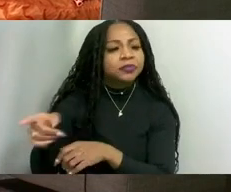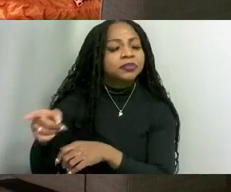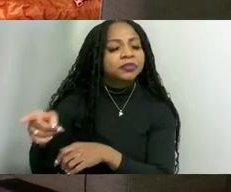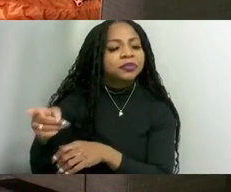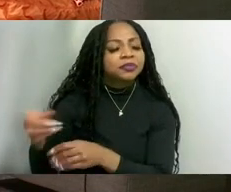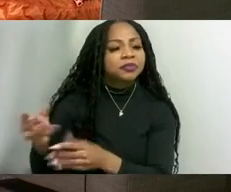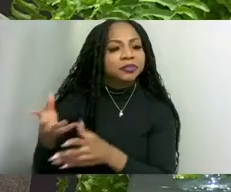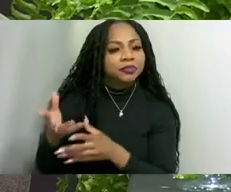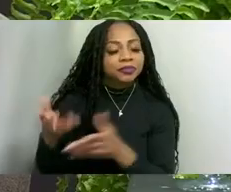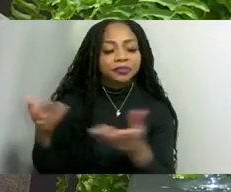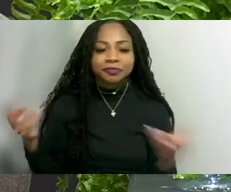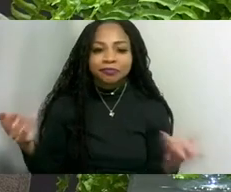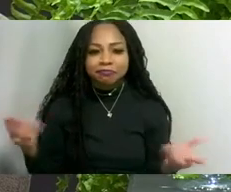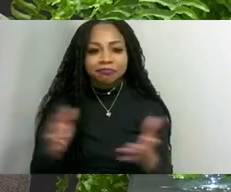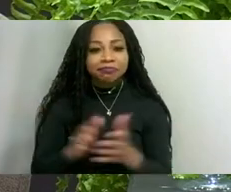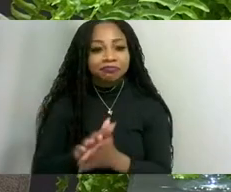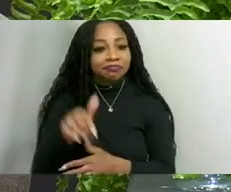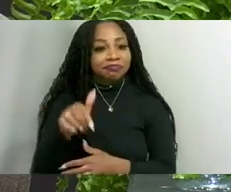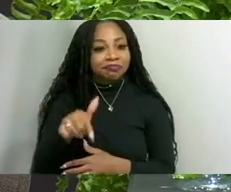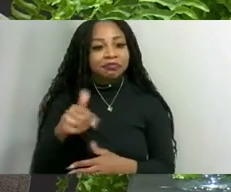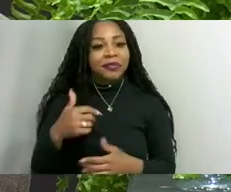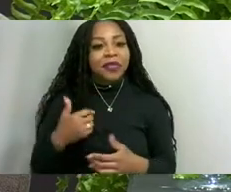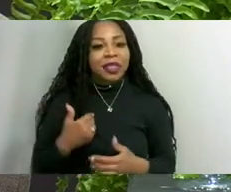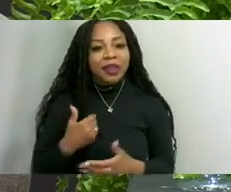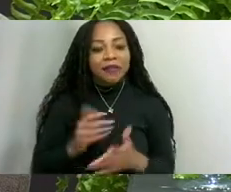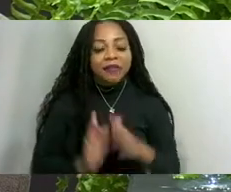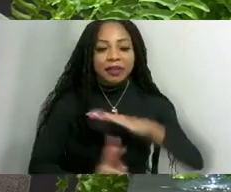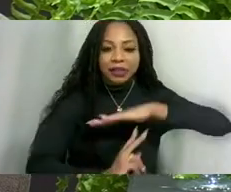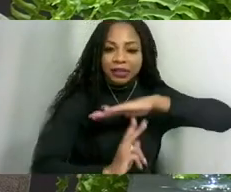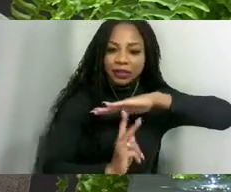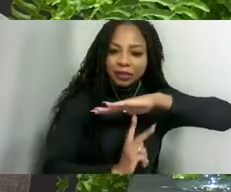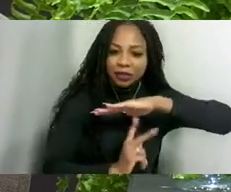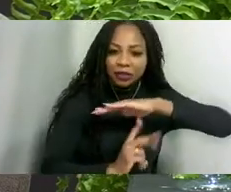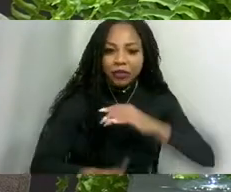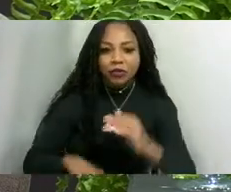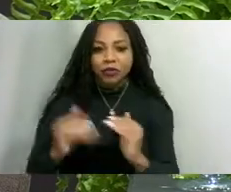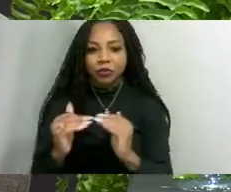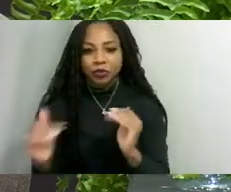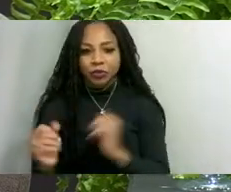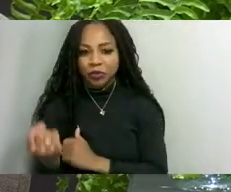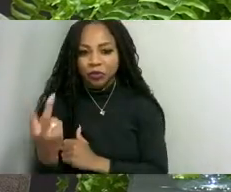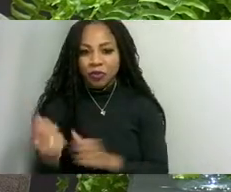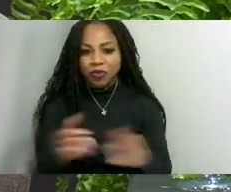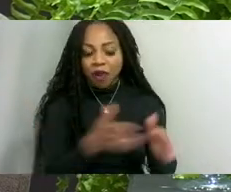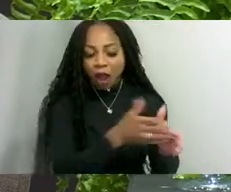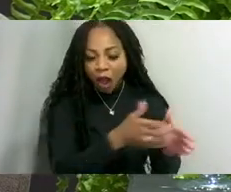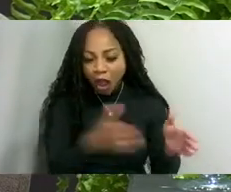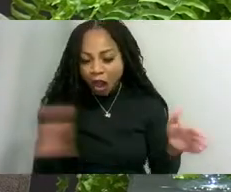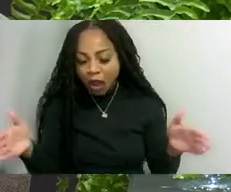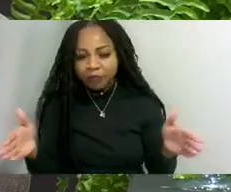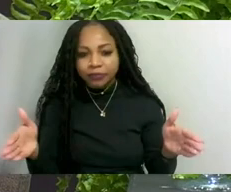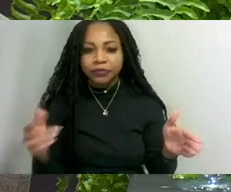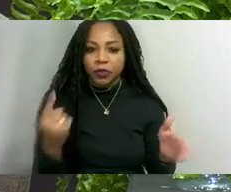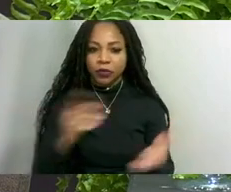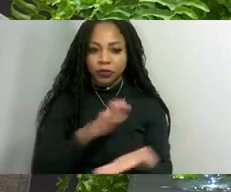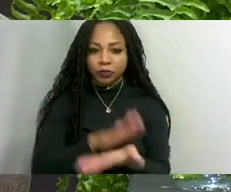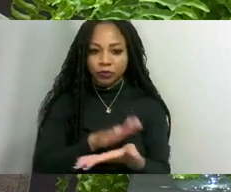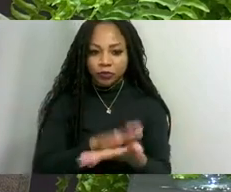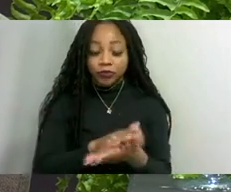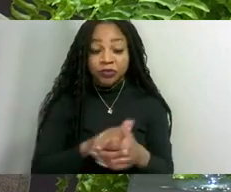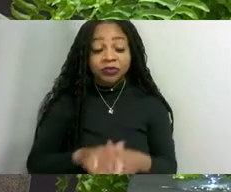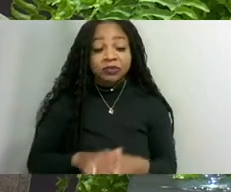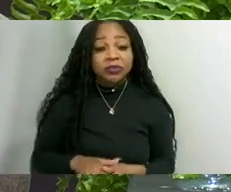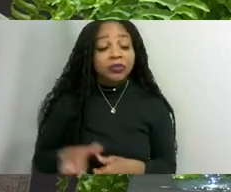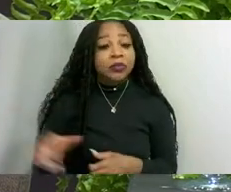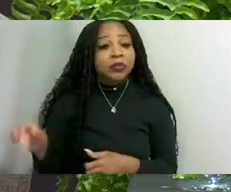oh, well, we have in this school from kindergarten to grade 12. All in the same school. And she says, you know, we were